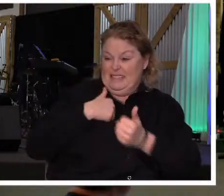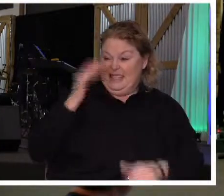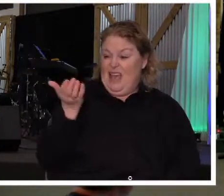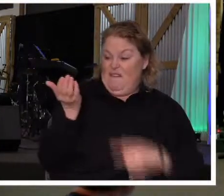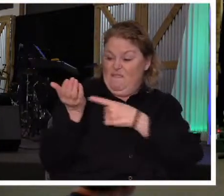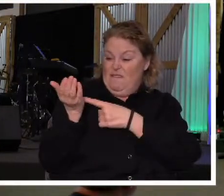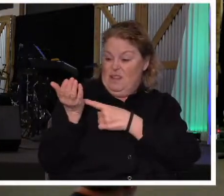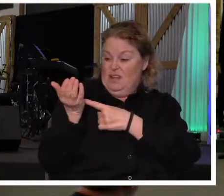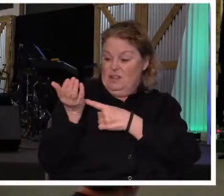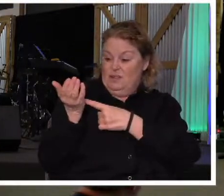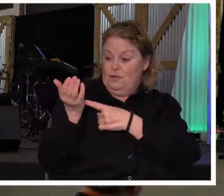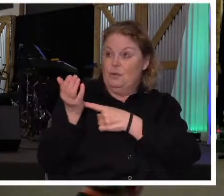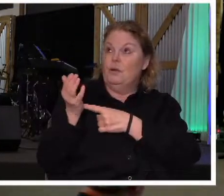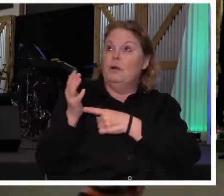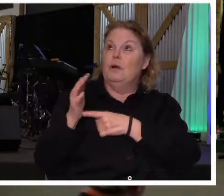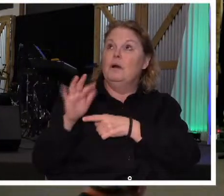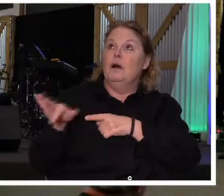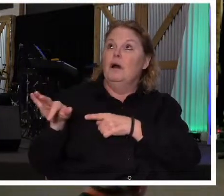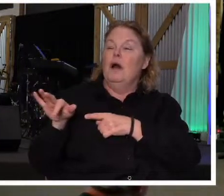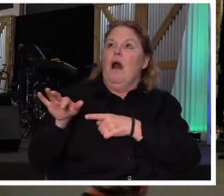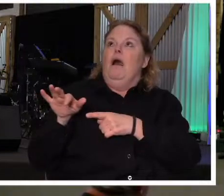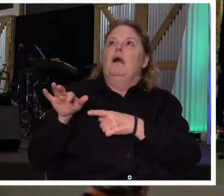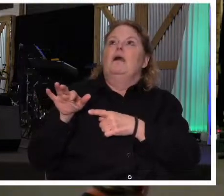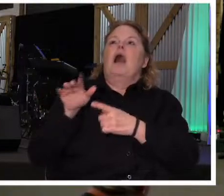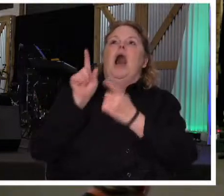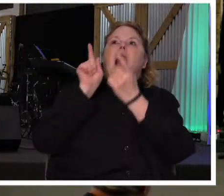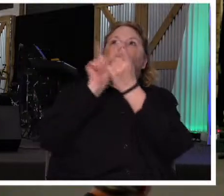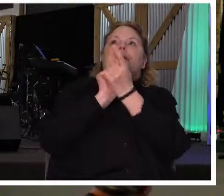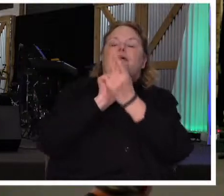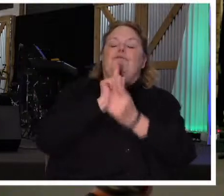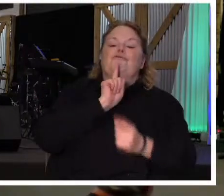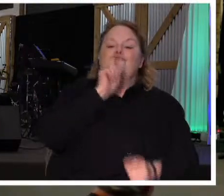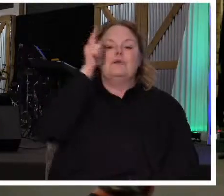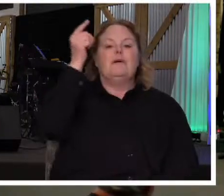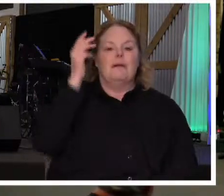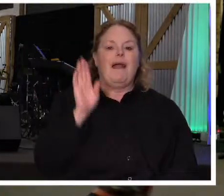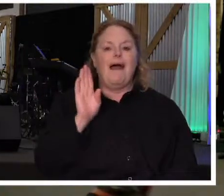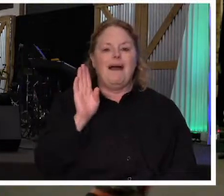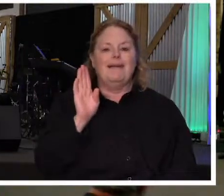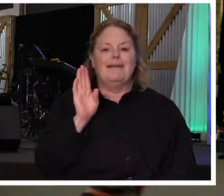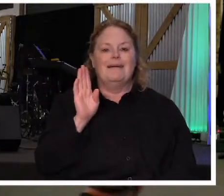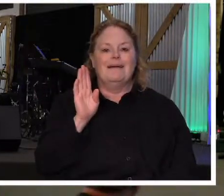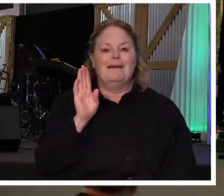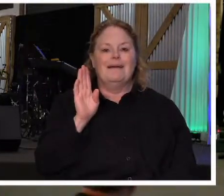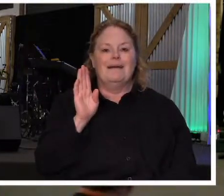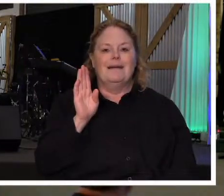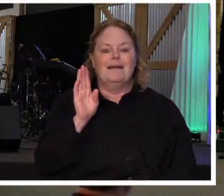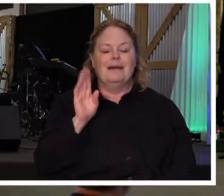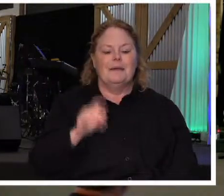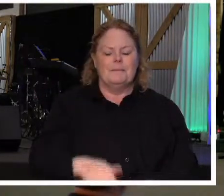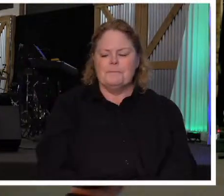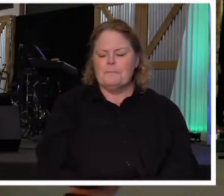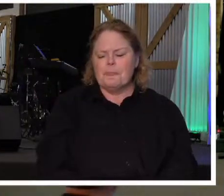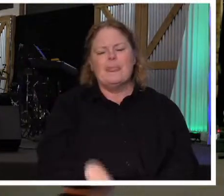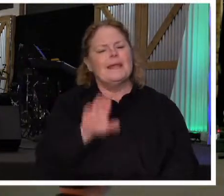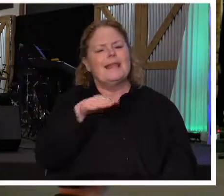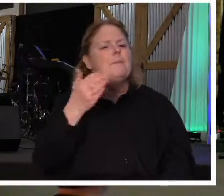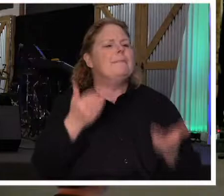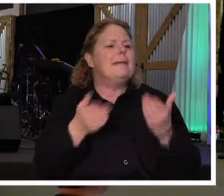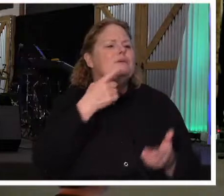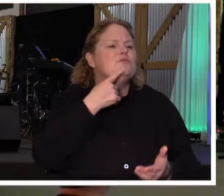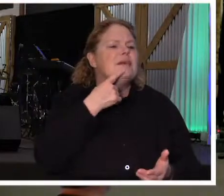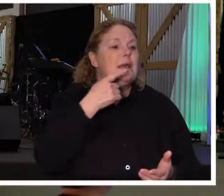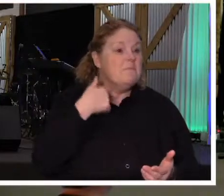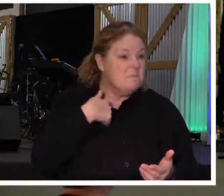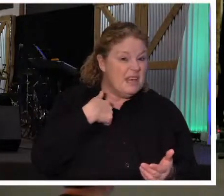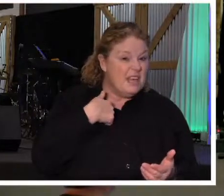Now, I would caution you to be careful, because some of you are going to go, I did not have an Isaiah experience. I did